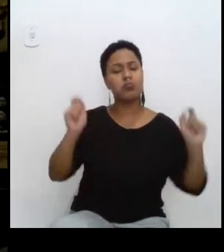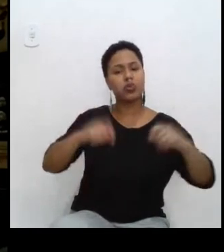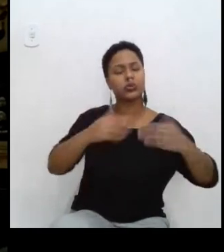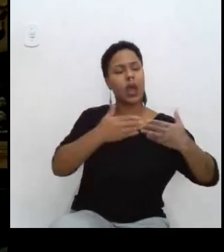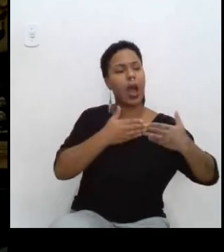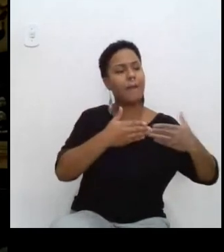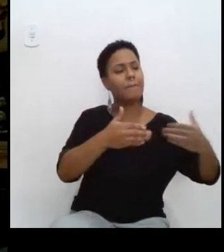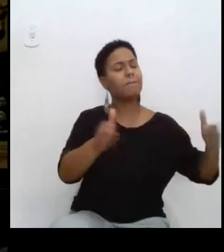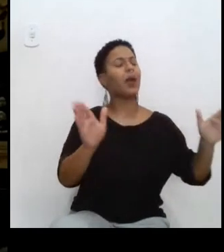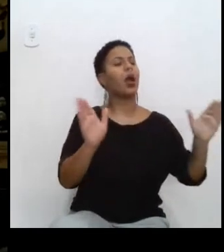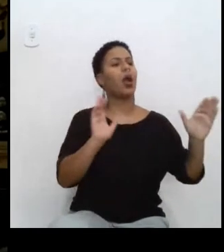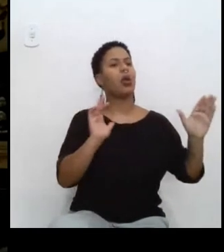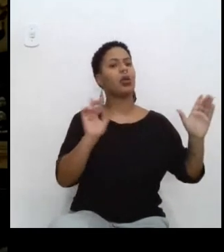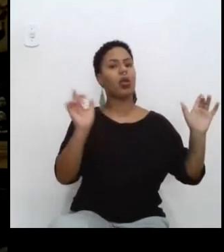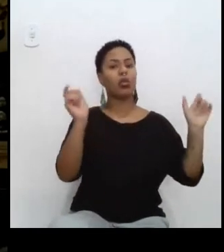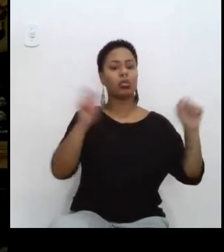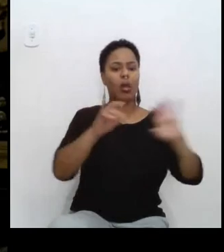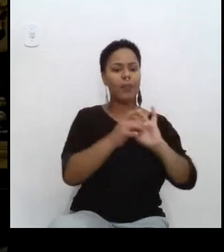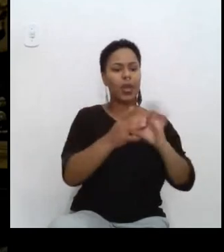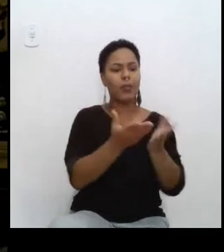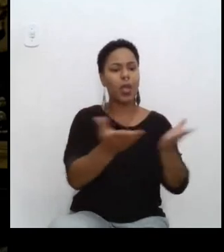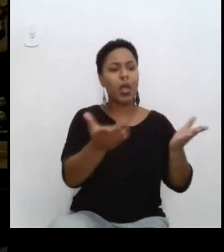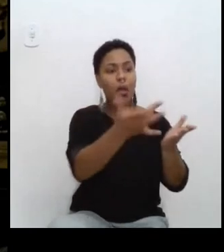games Android Samsung